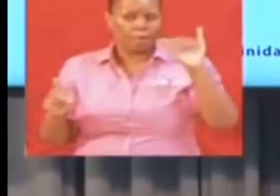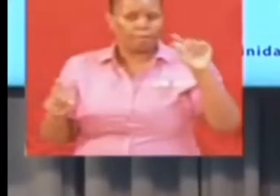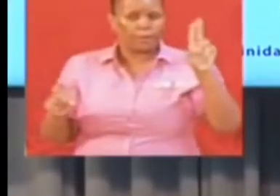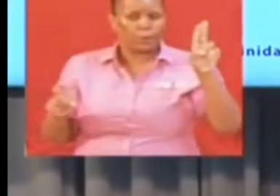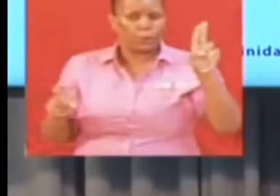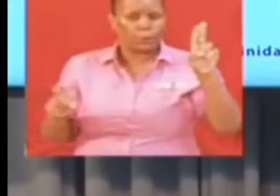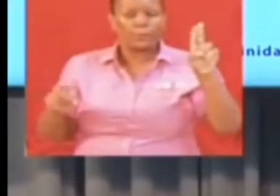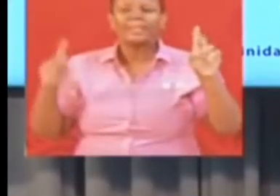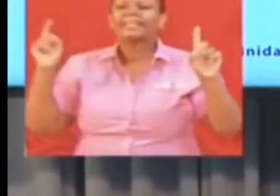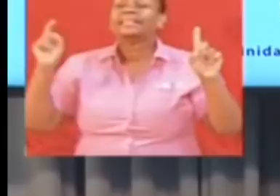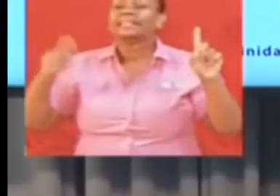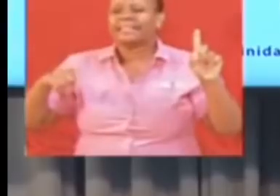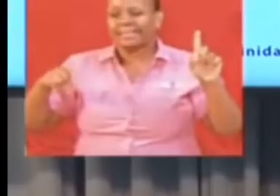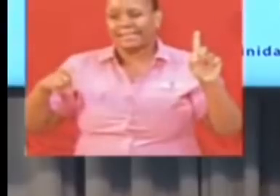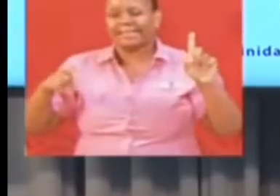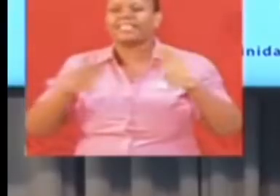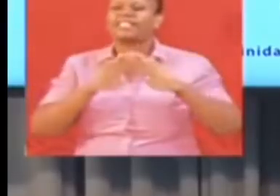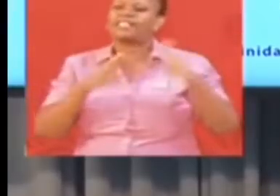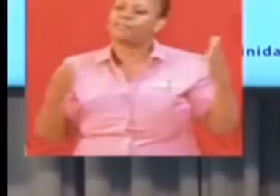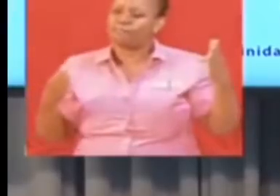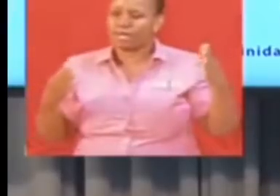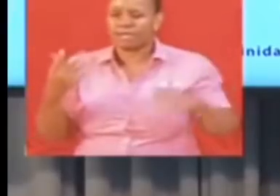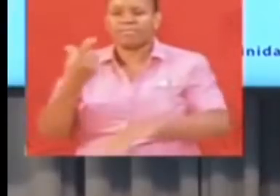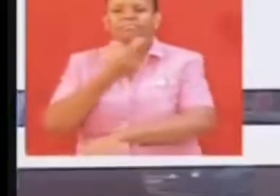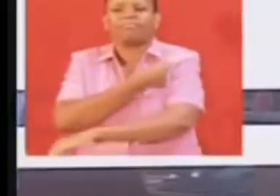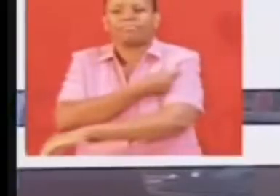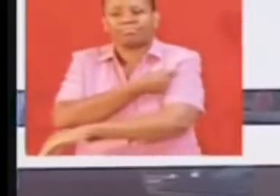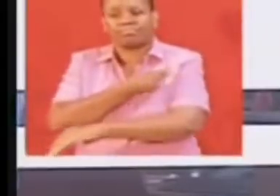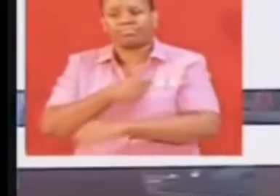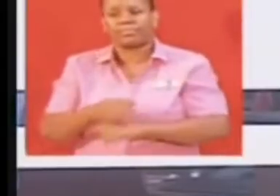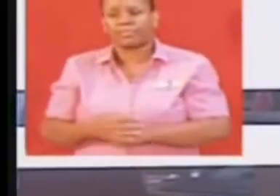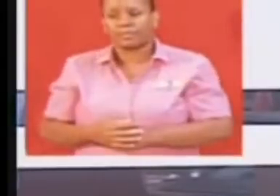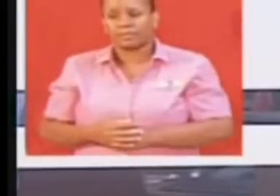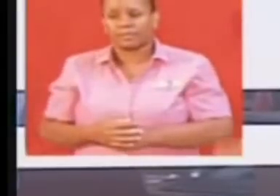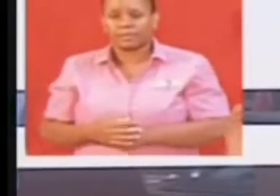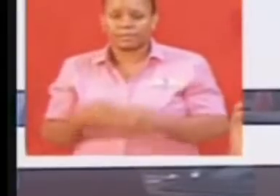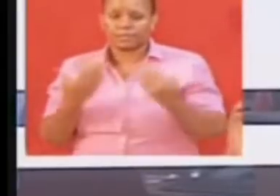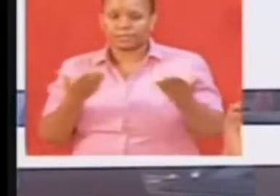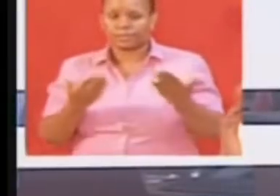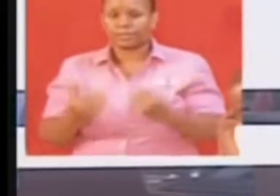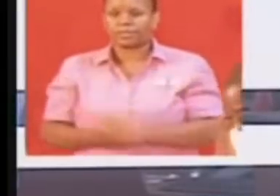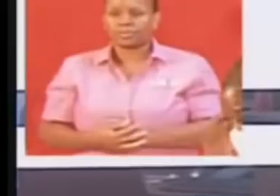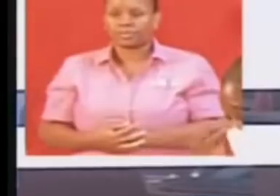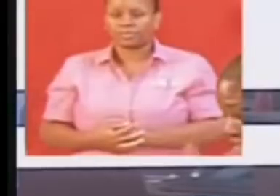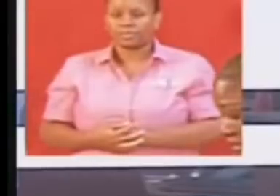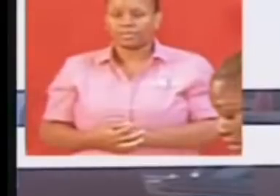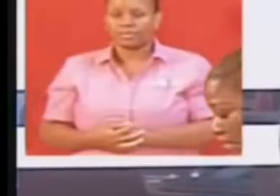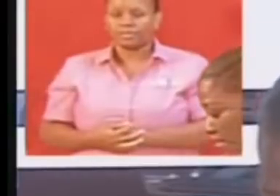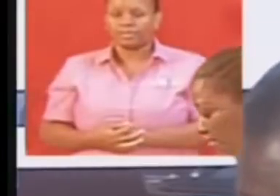100,000 doses of vaccine right now. Dr. Trotman? Thank you.